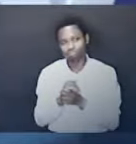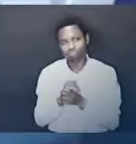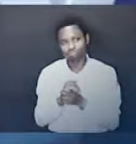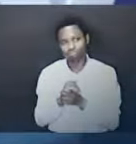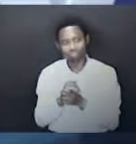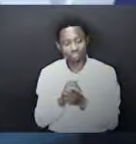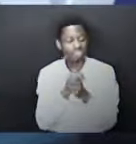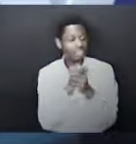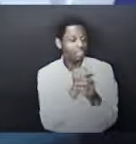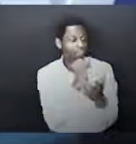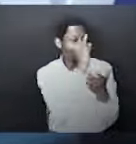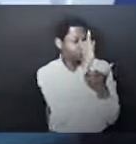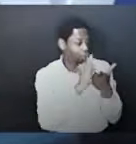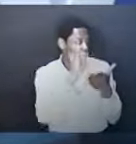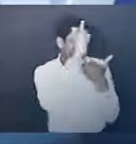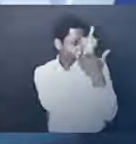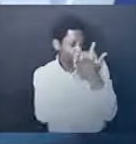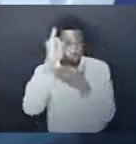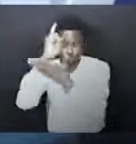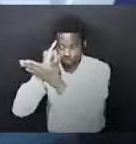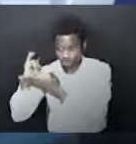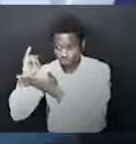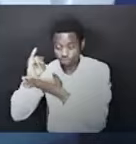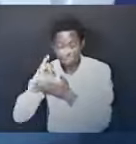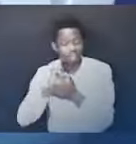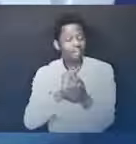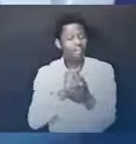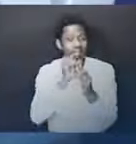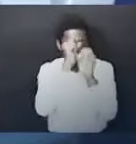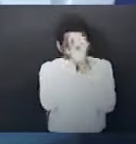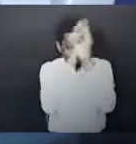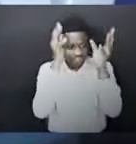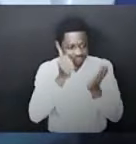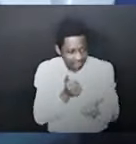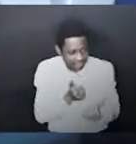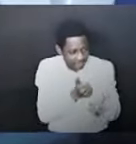vision brings that institution warmth and